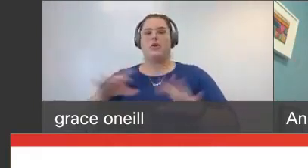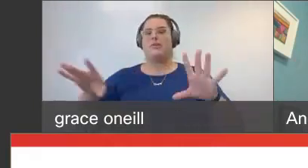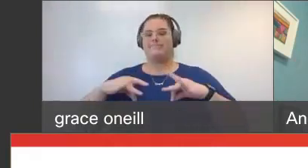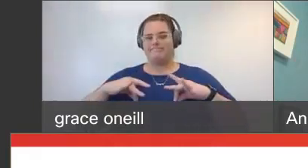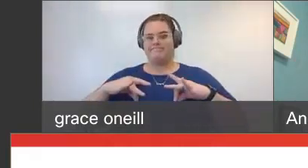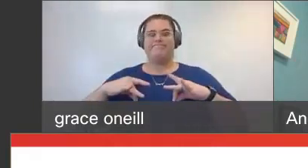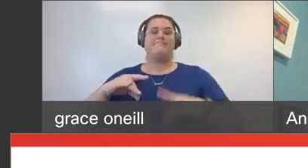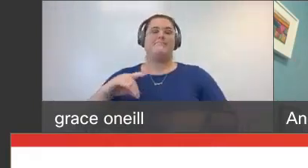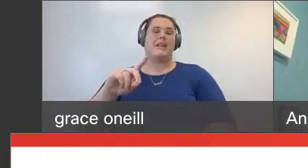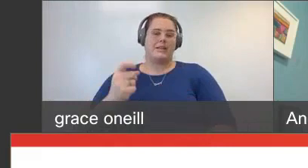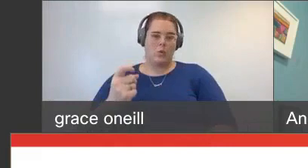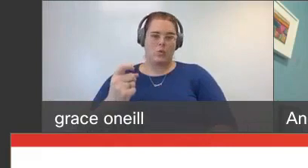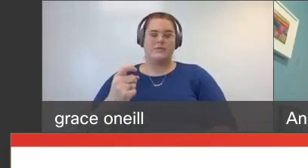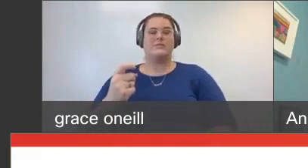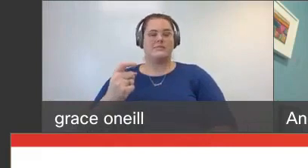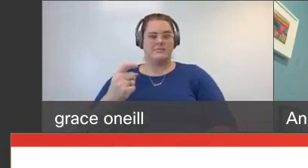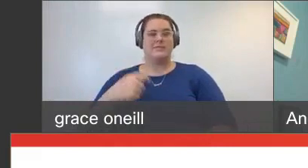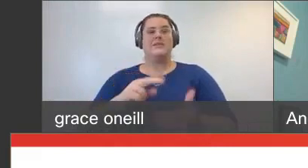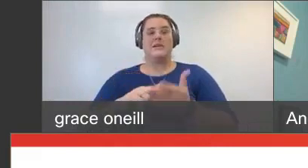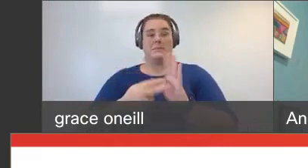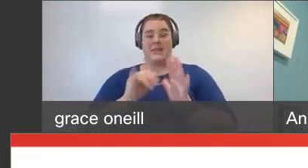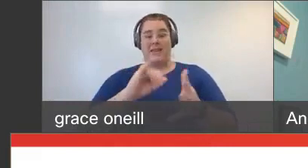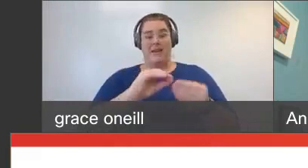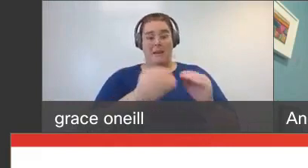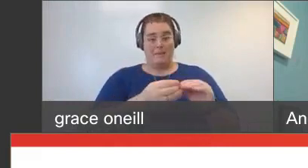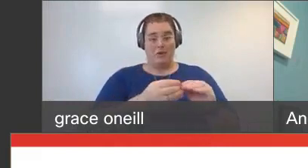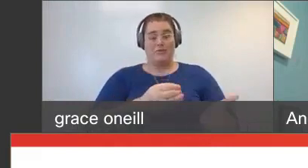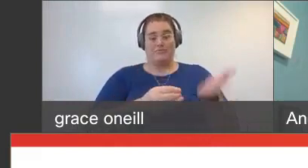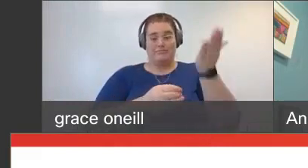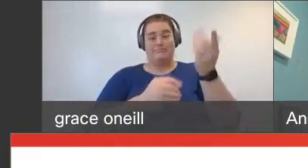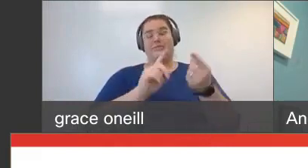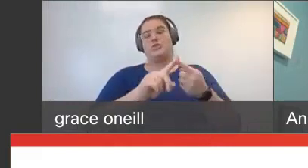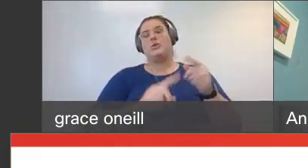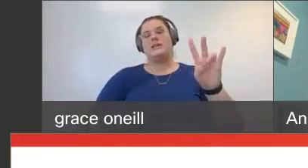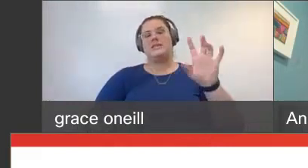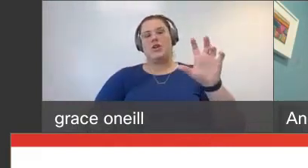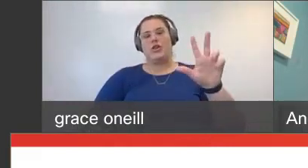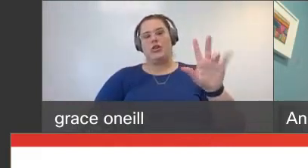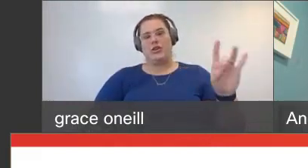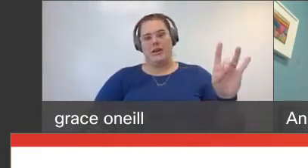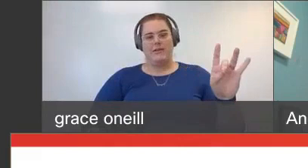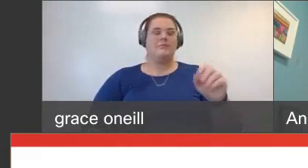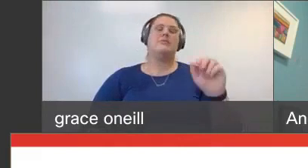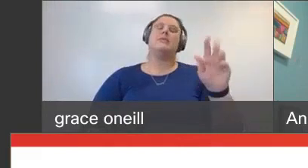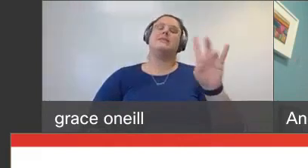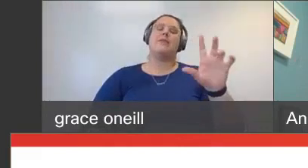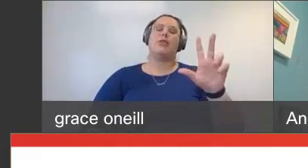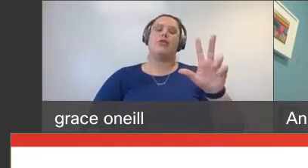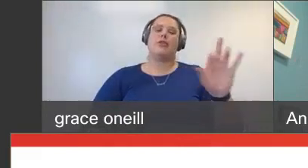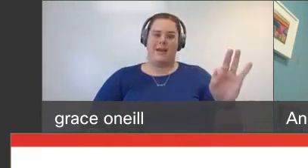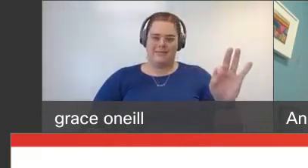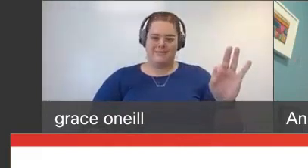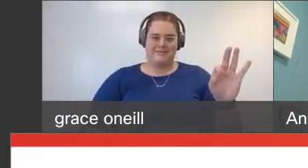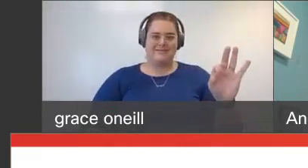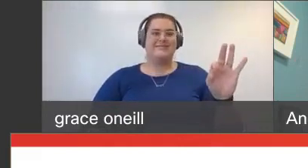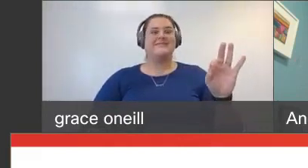of staff who have contracted COVID up to 739. 52 of these staff have been reported as having COVID